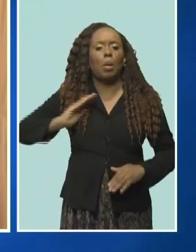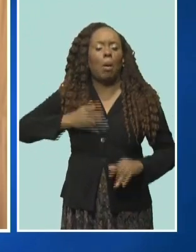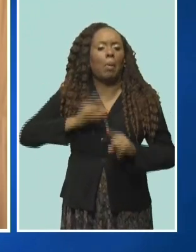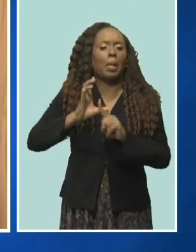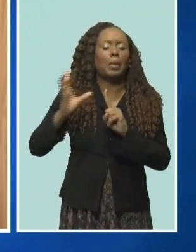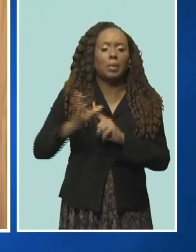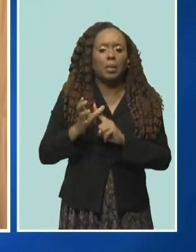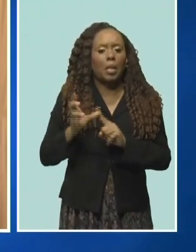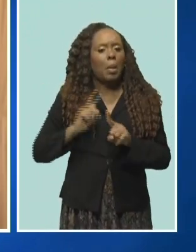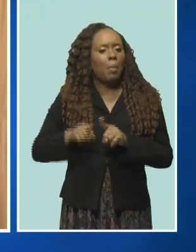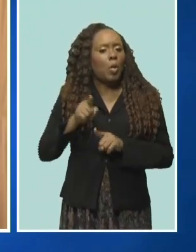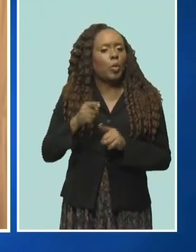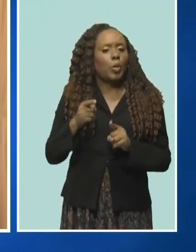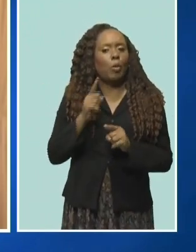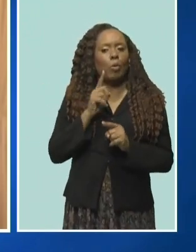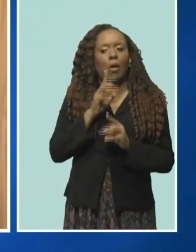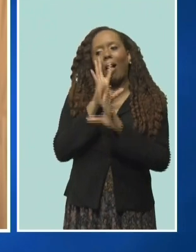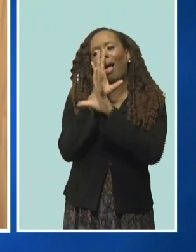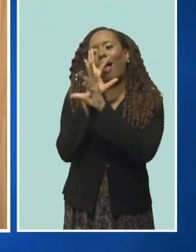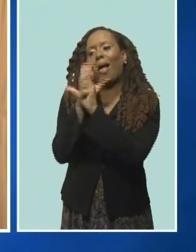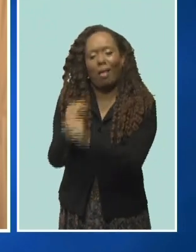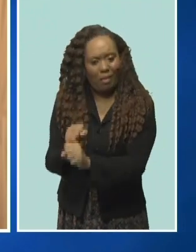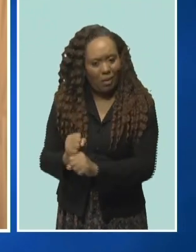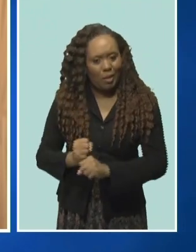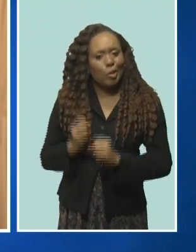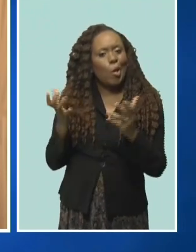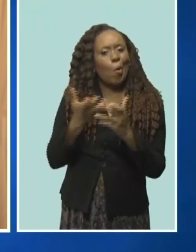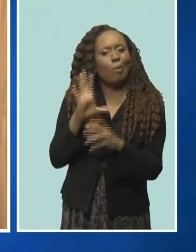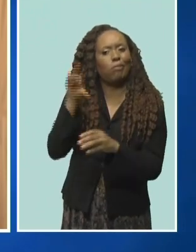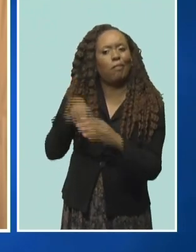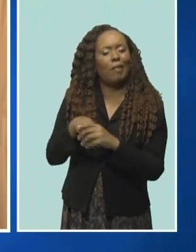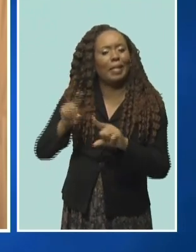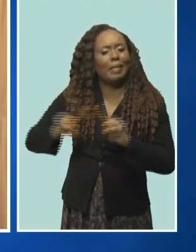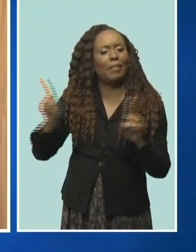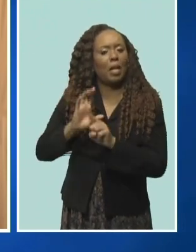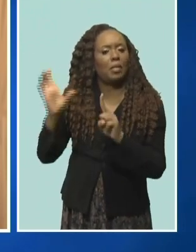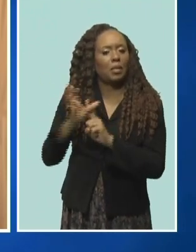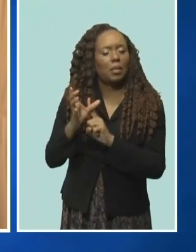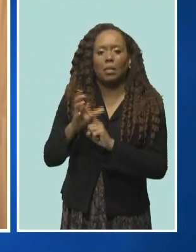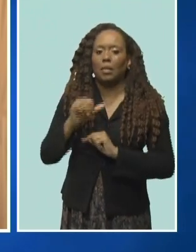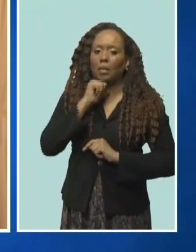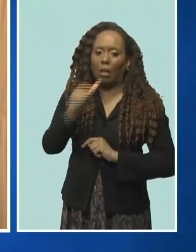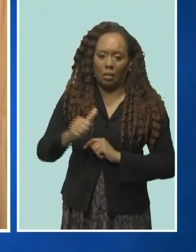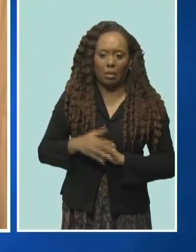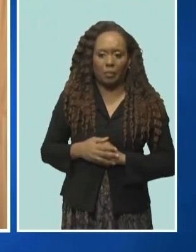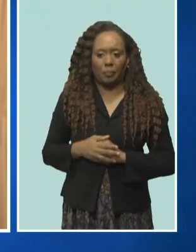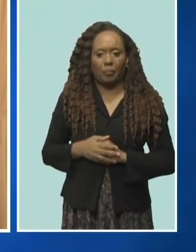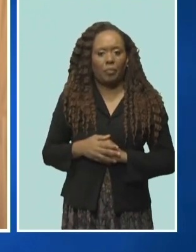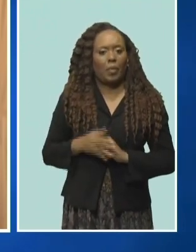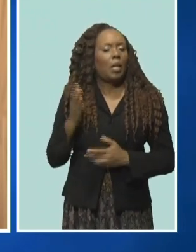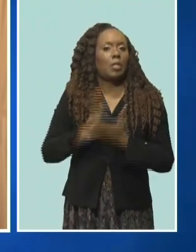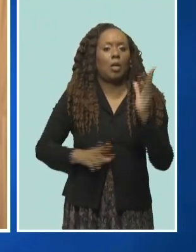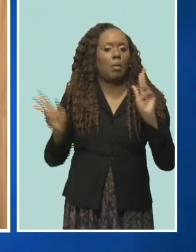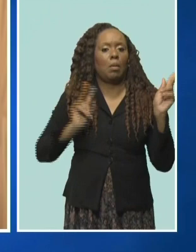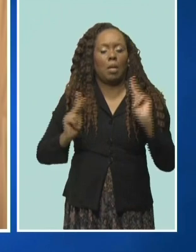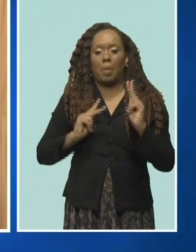are, because those things that they would want us to do are not who we